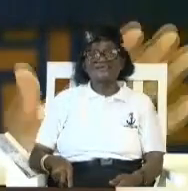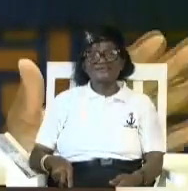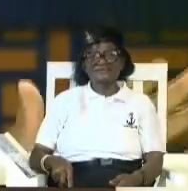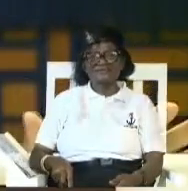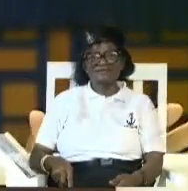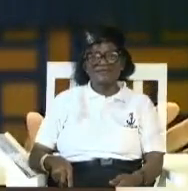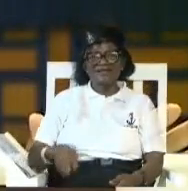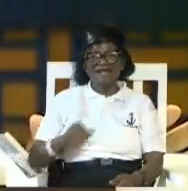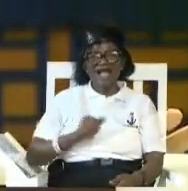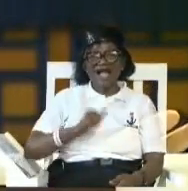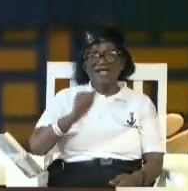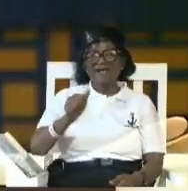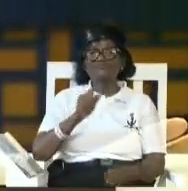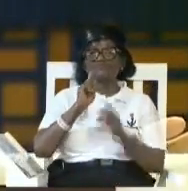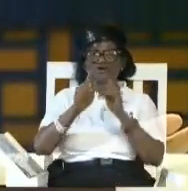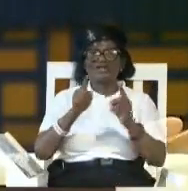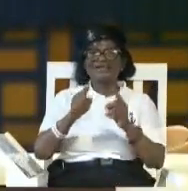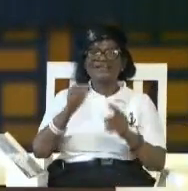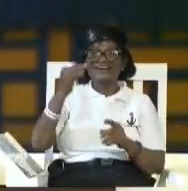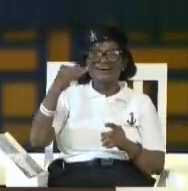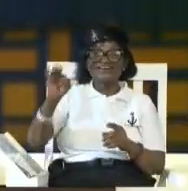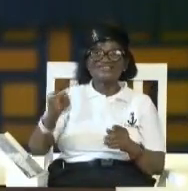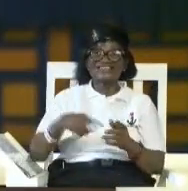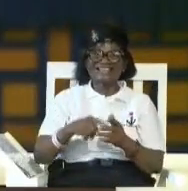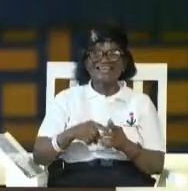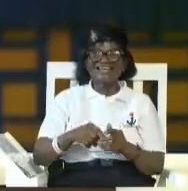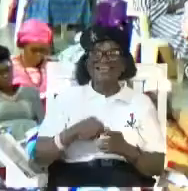I'm talking of the olden days, so.